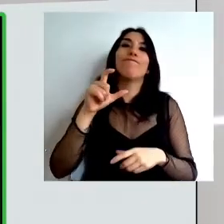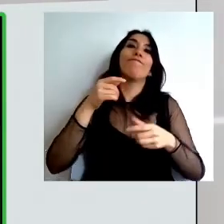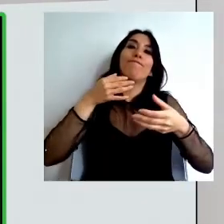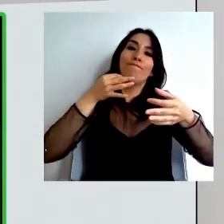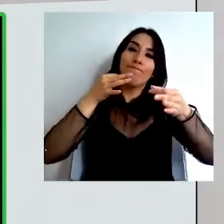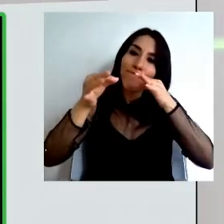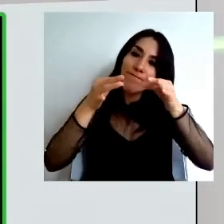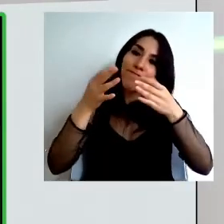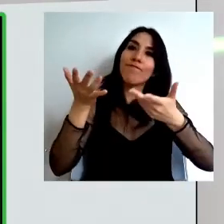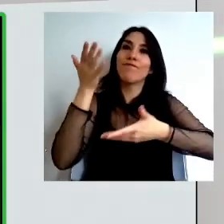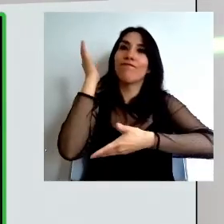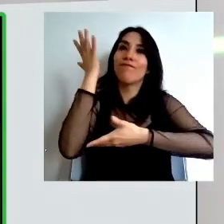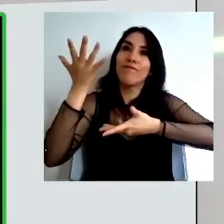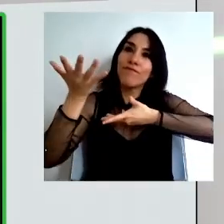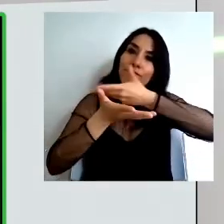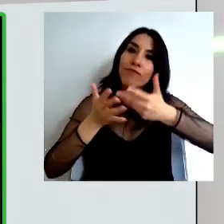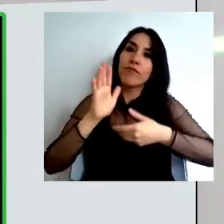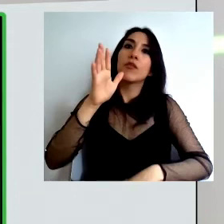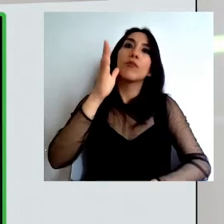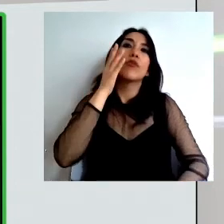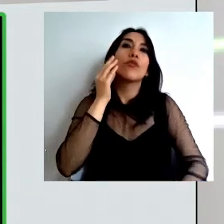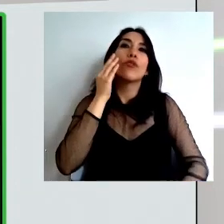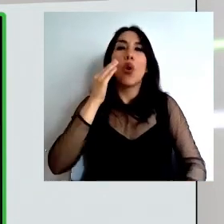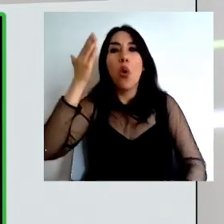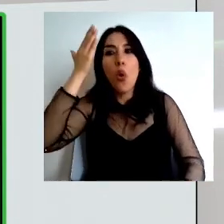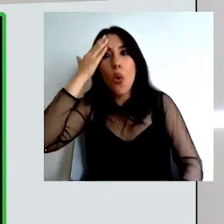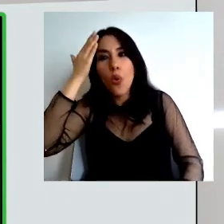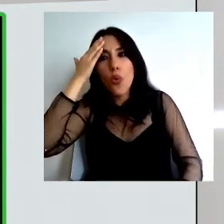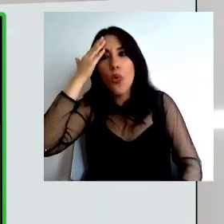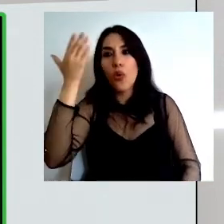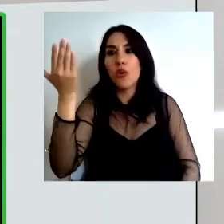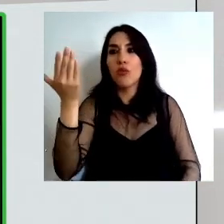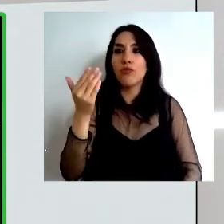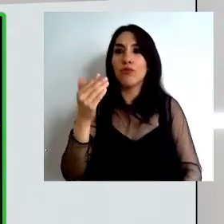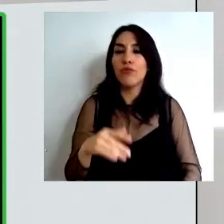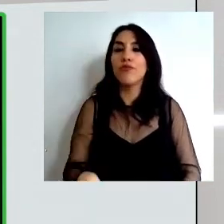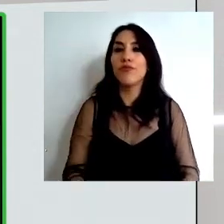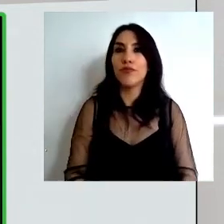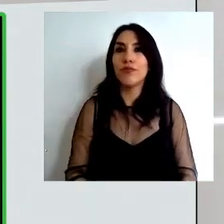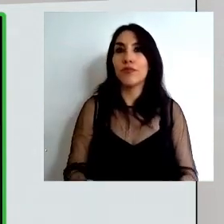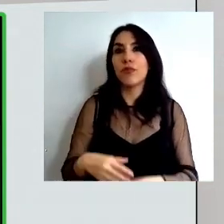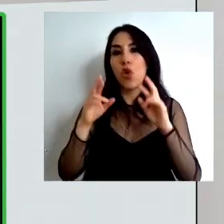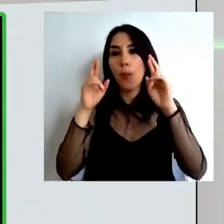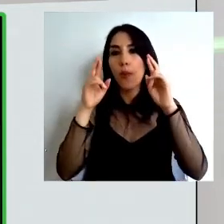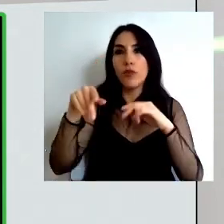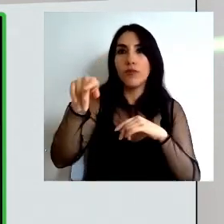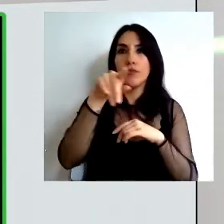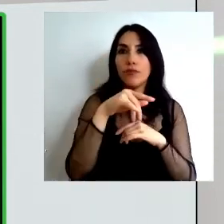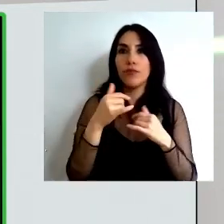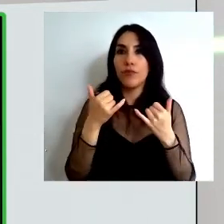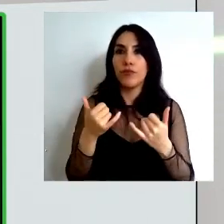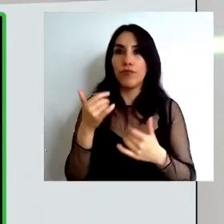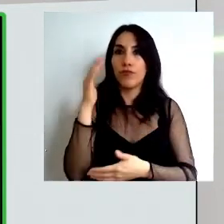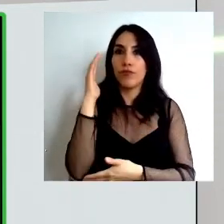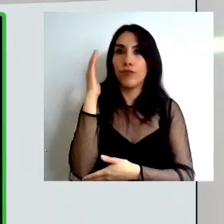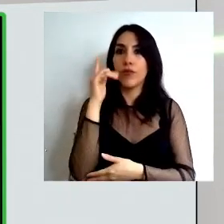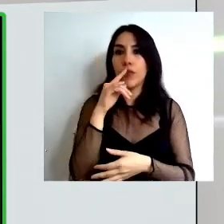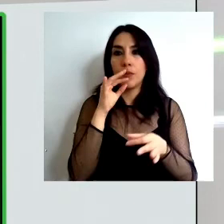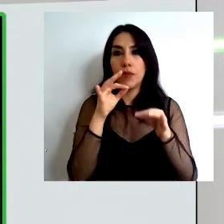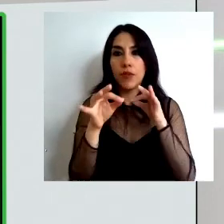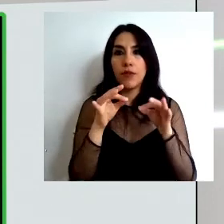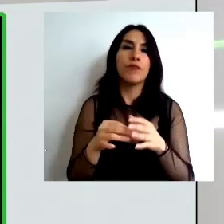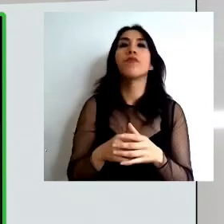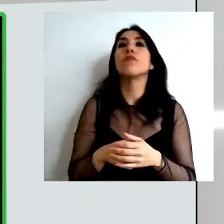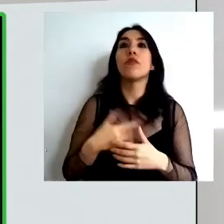very inspiring conference. I again encourage you to join the session a bit later today. I think at